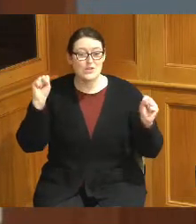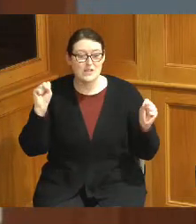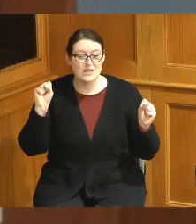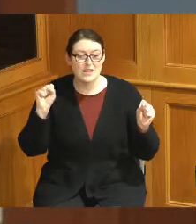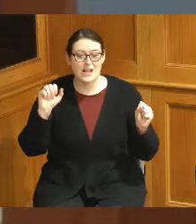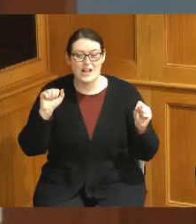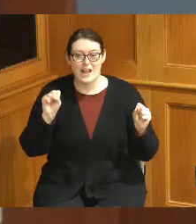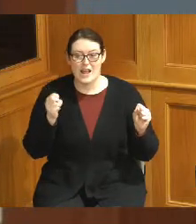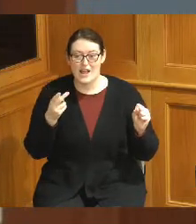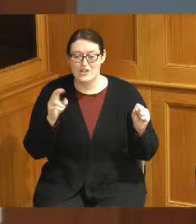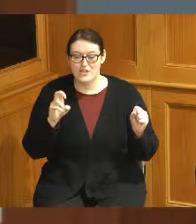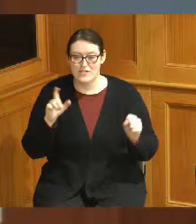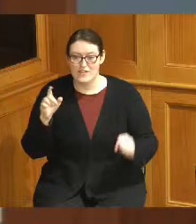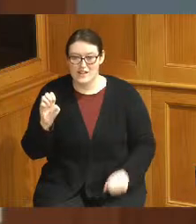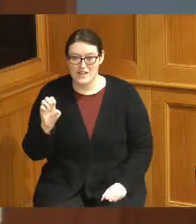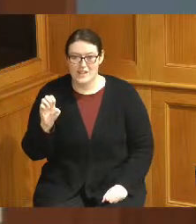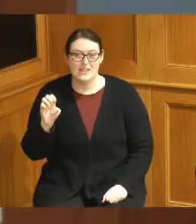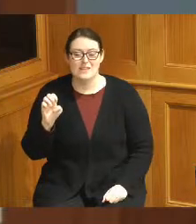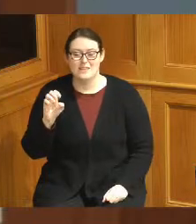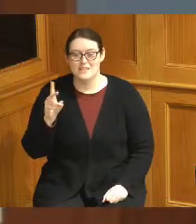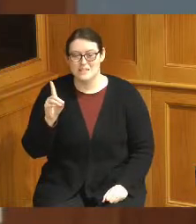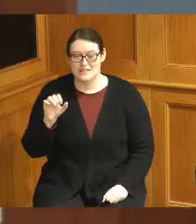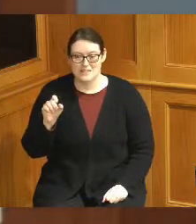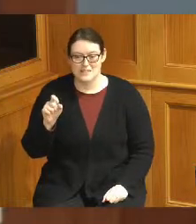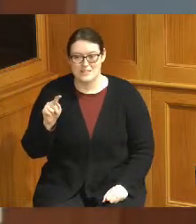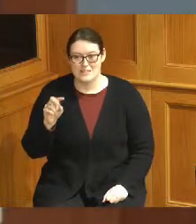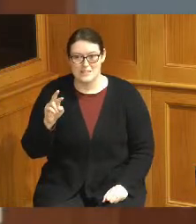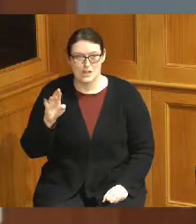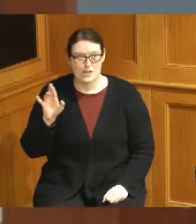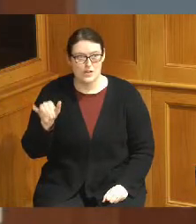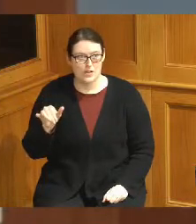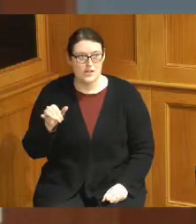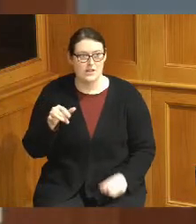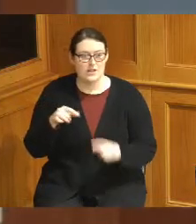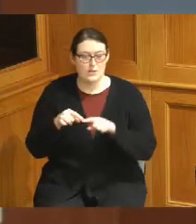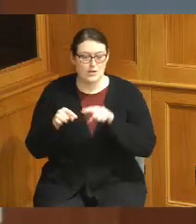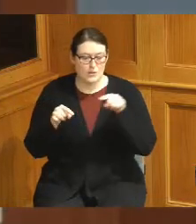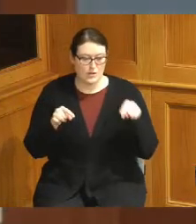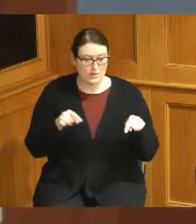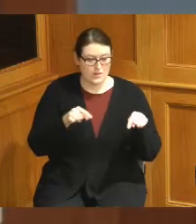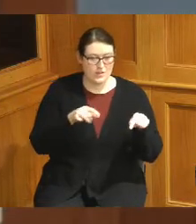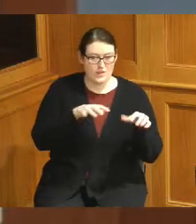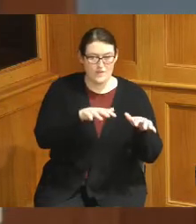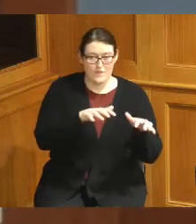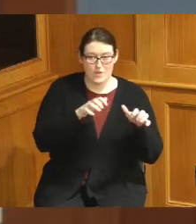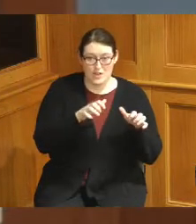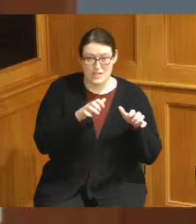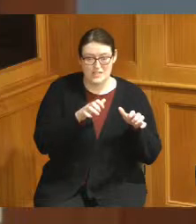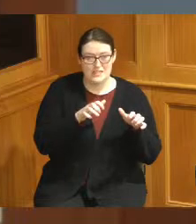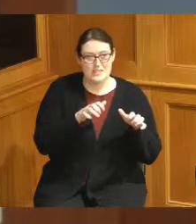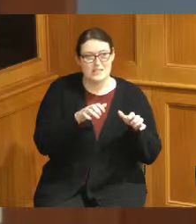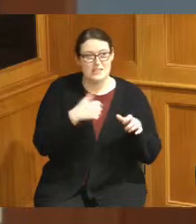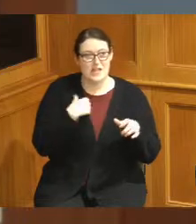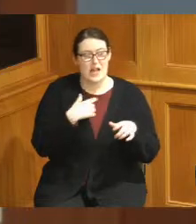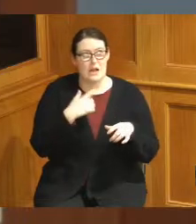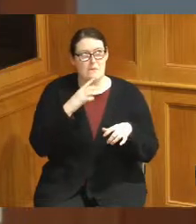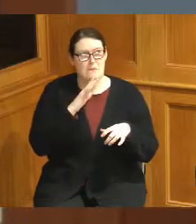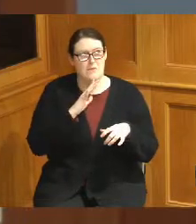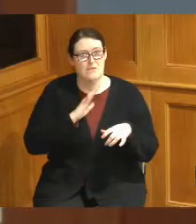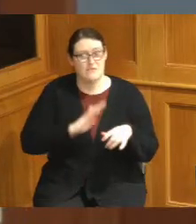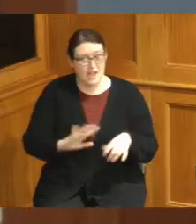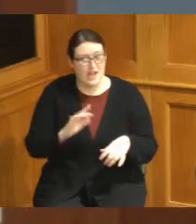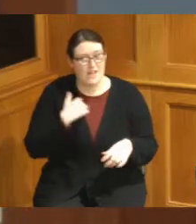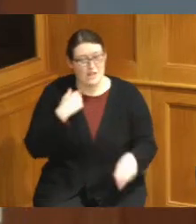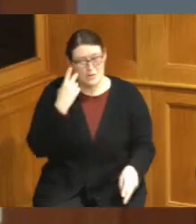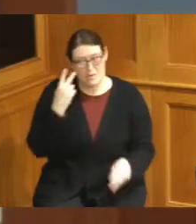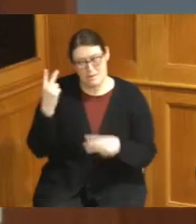Distillery, and right across from there was Freeze and Freeze. And I remember that from the time I was 5 years old. But let's